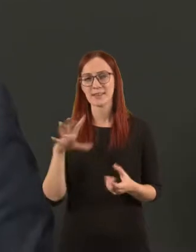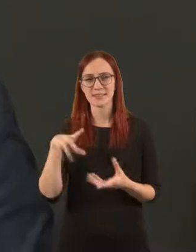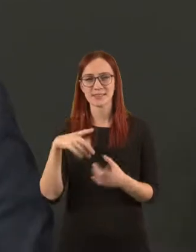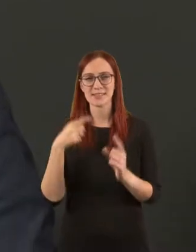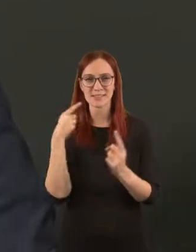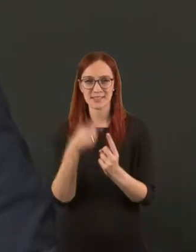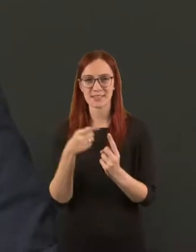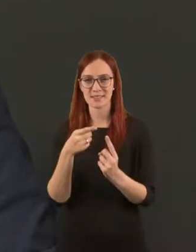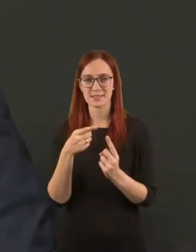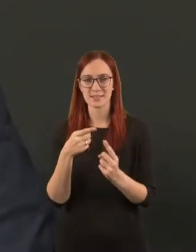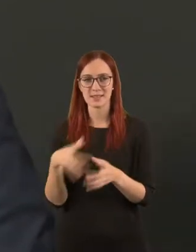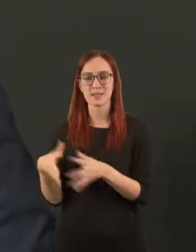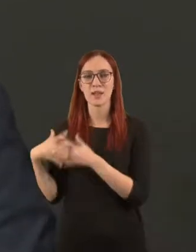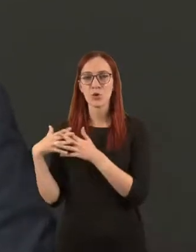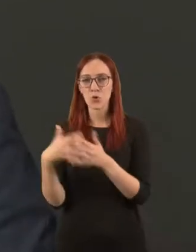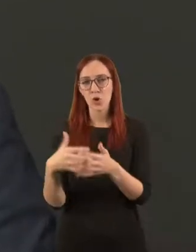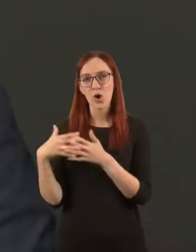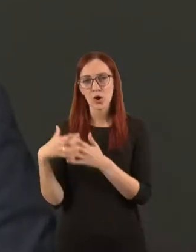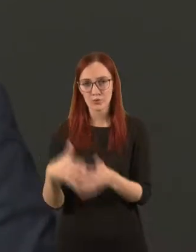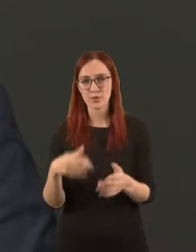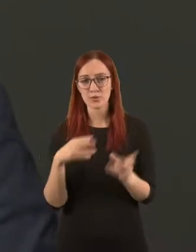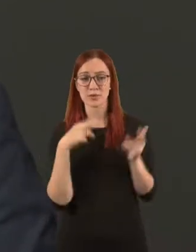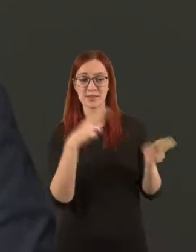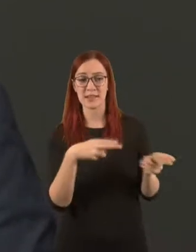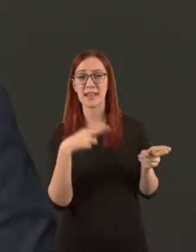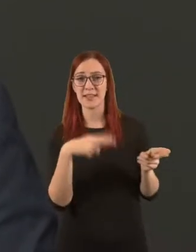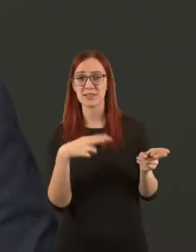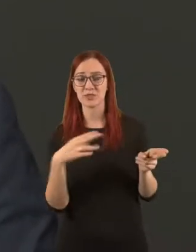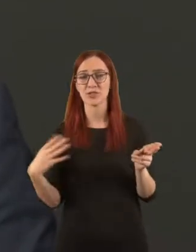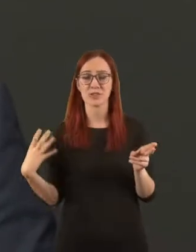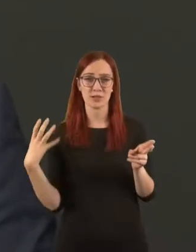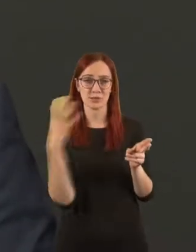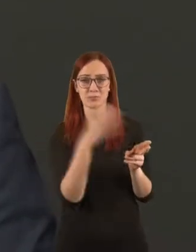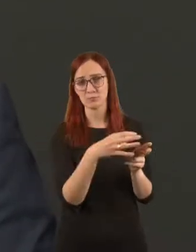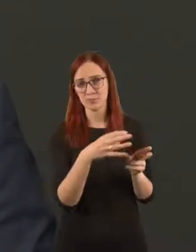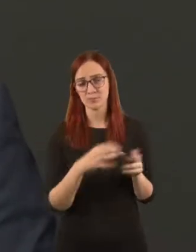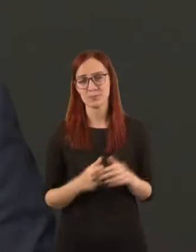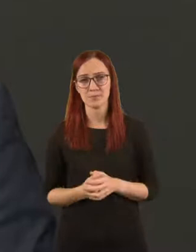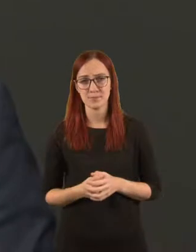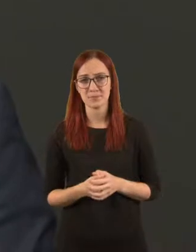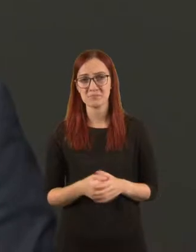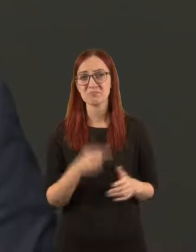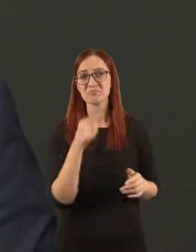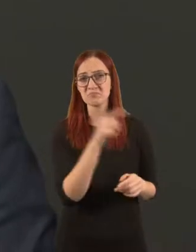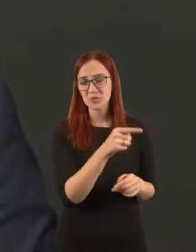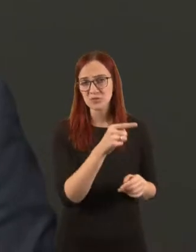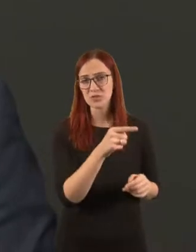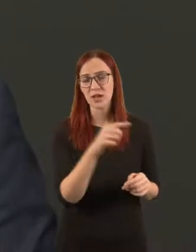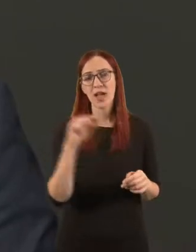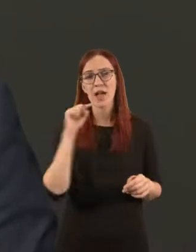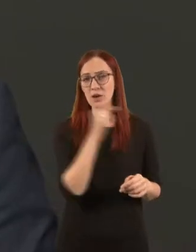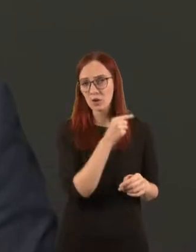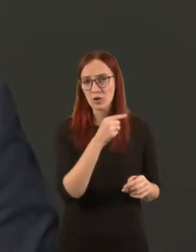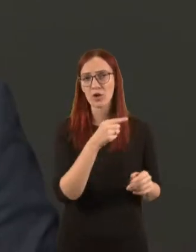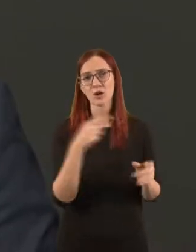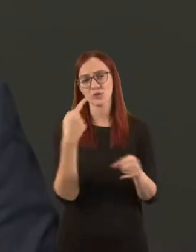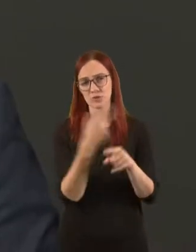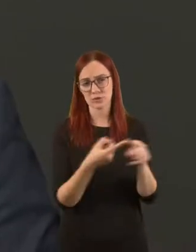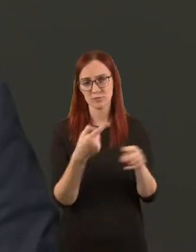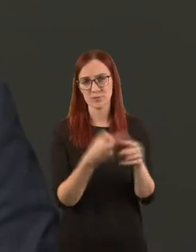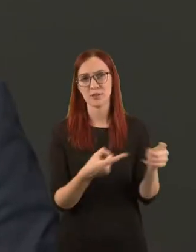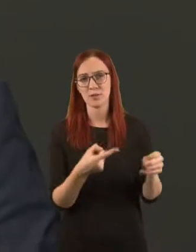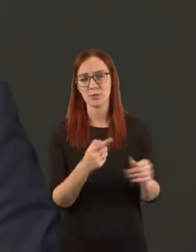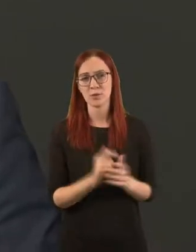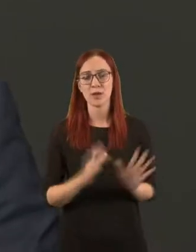greener means of transports, especially on green railway,